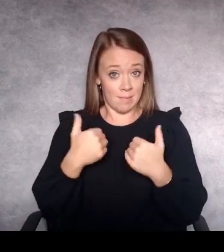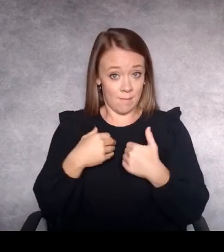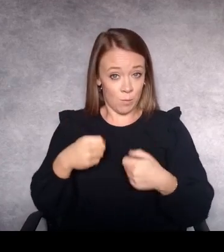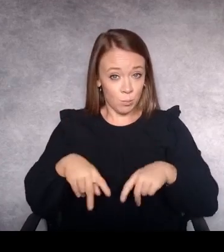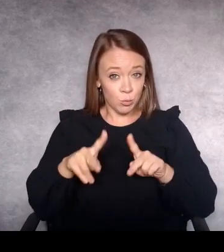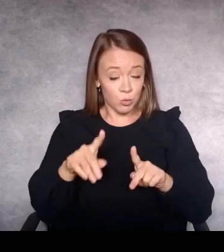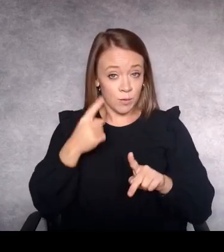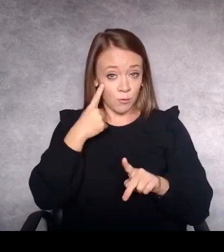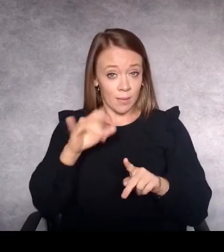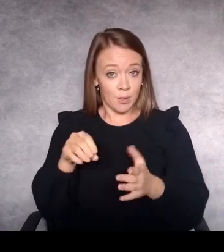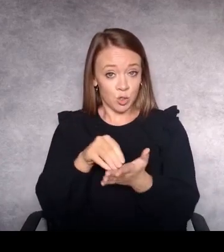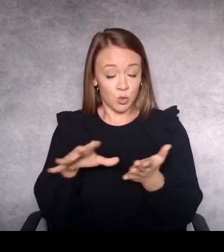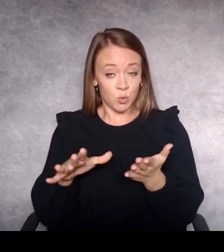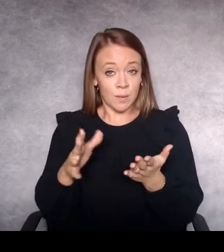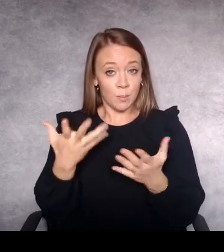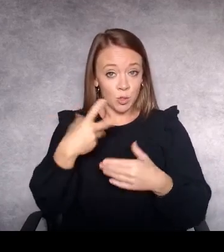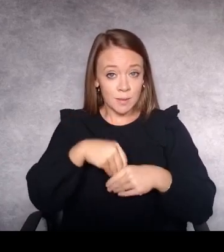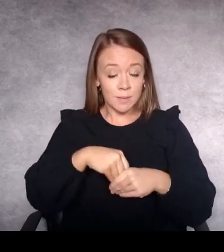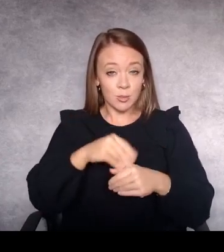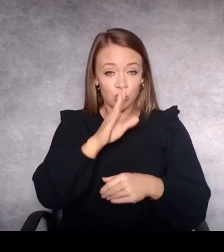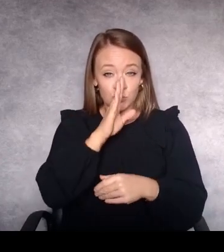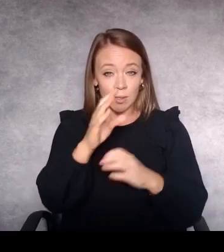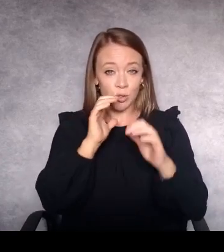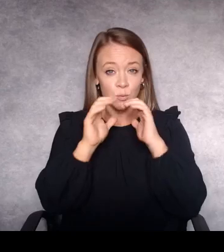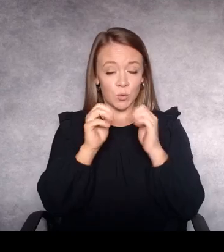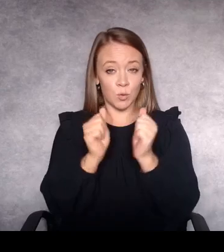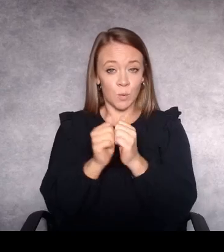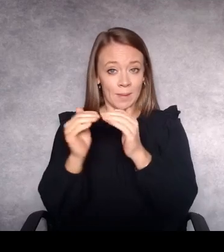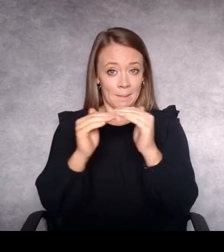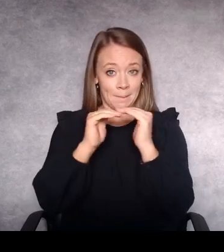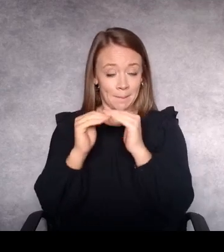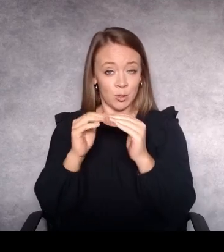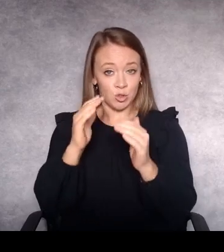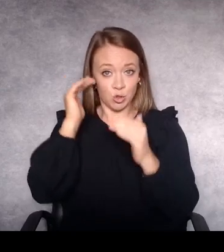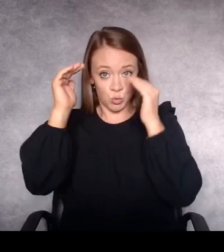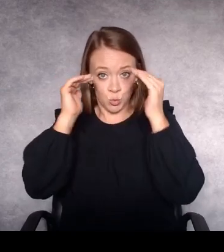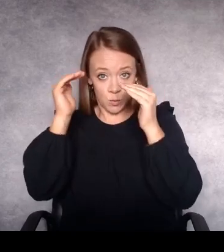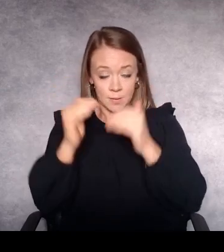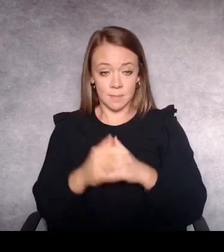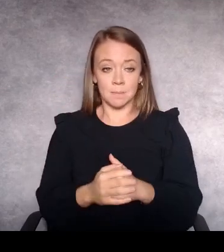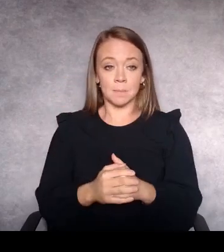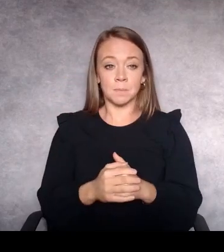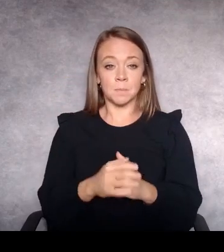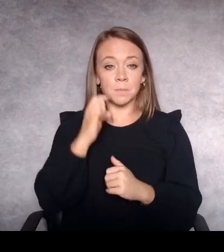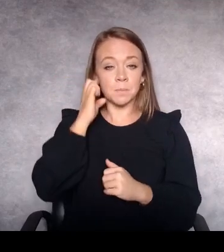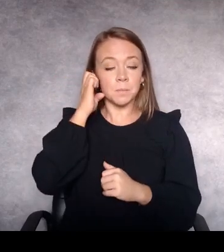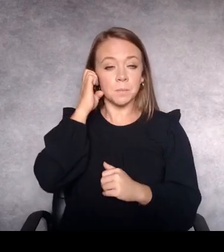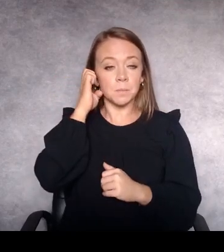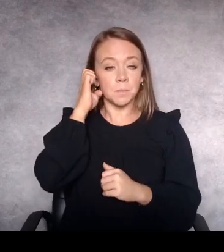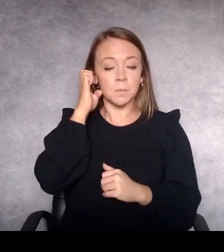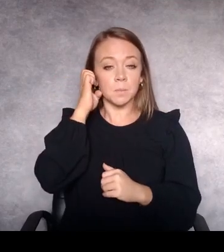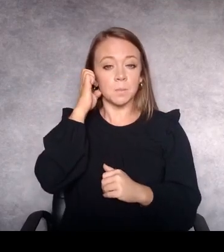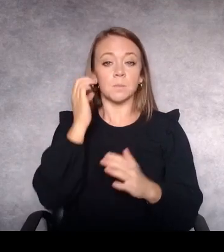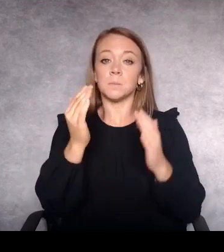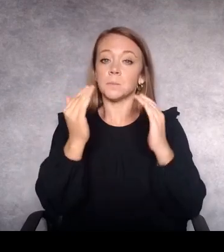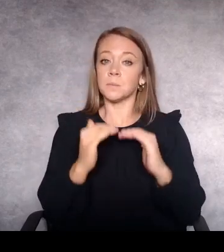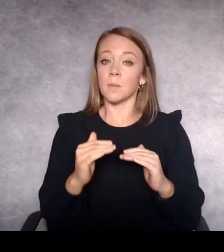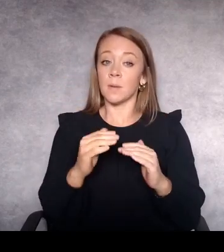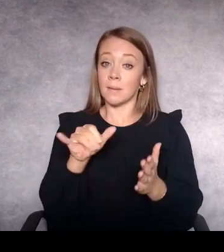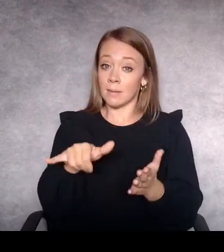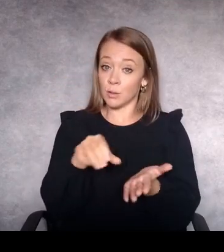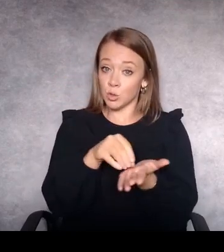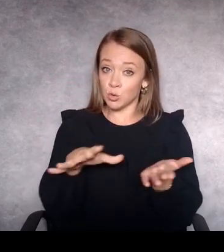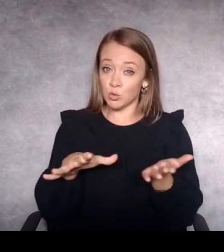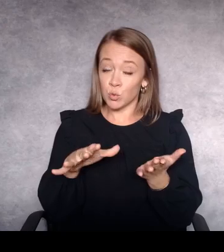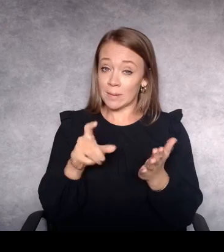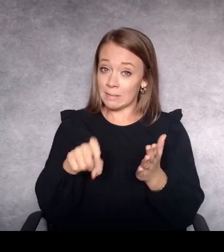student to participate in direct communication with peers and adults? How about, does the student